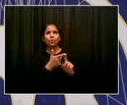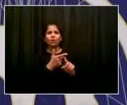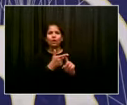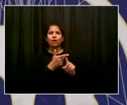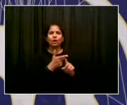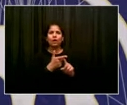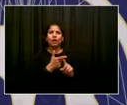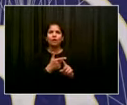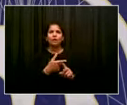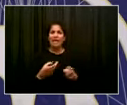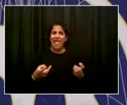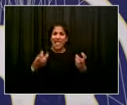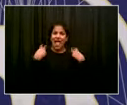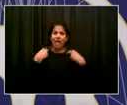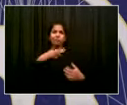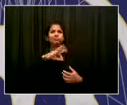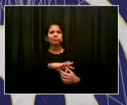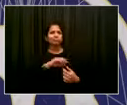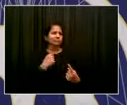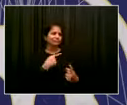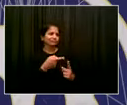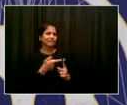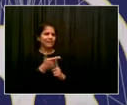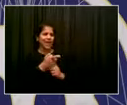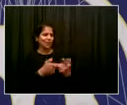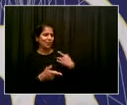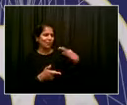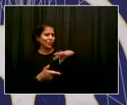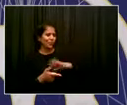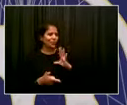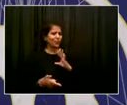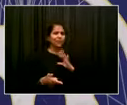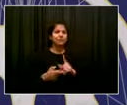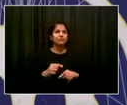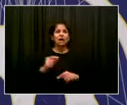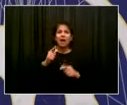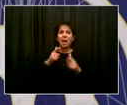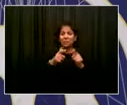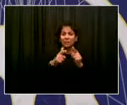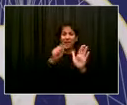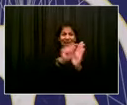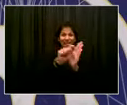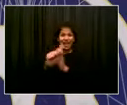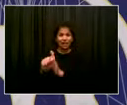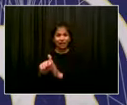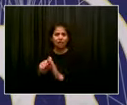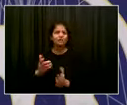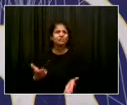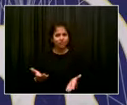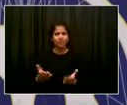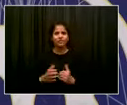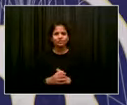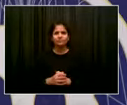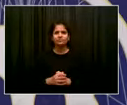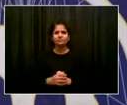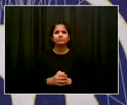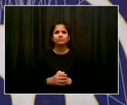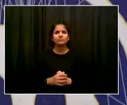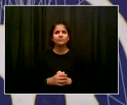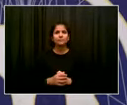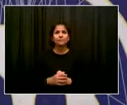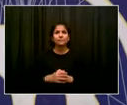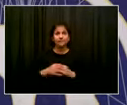even go so far to ultimately take a life. Go ahead, Chief. I'm sorry. I apologize. Sometimes even bragging about it thereafter,